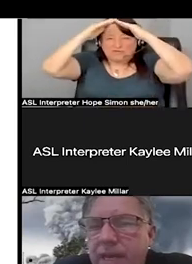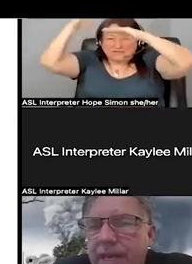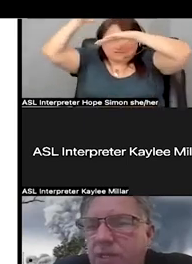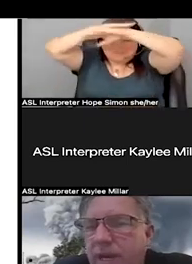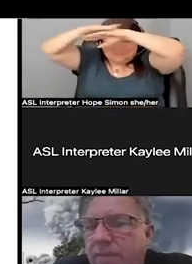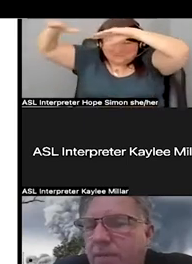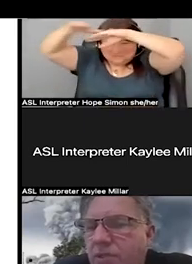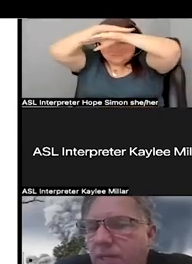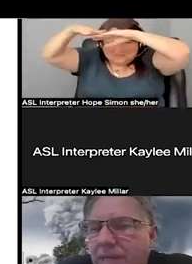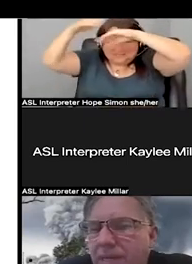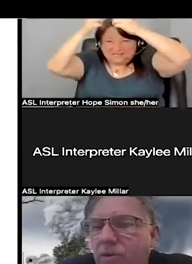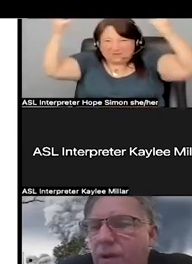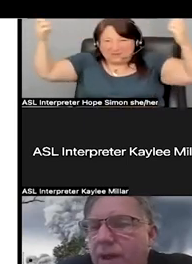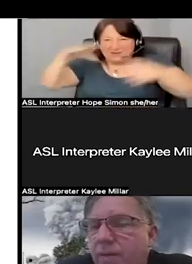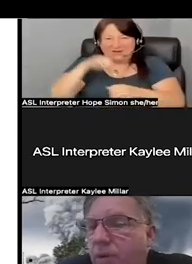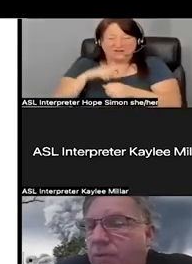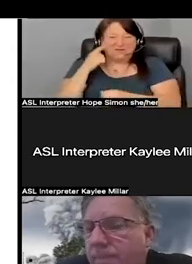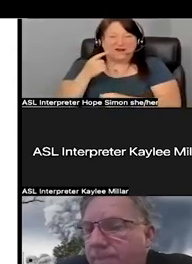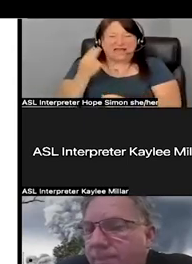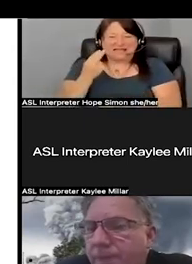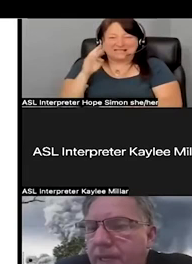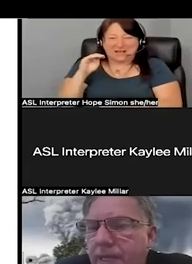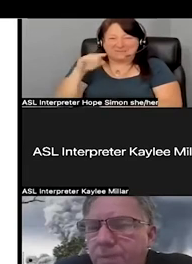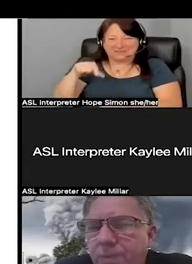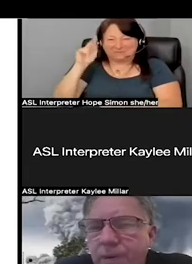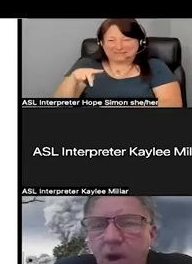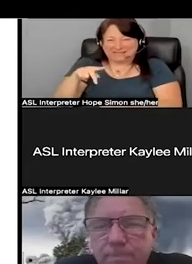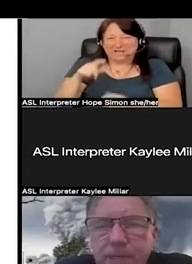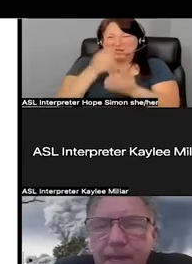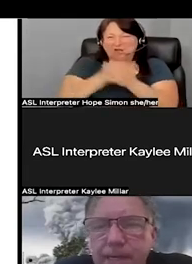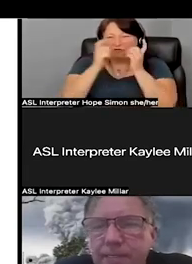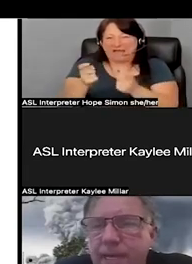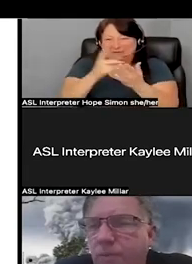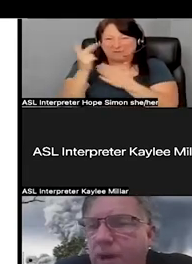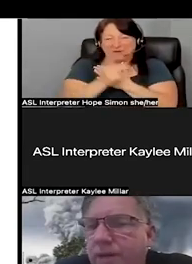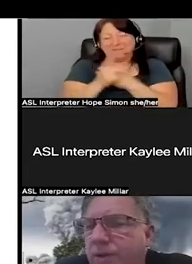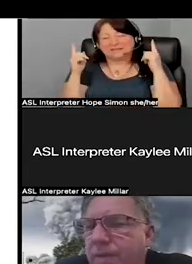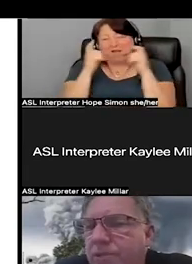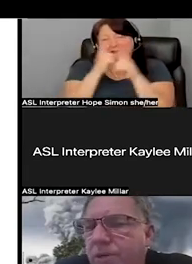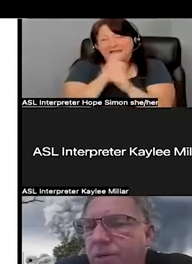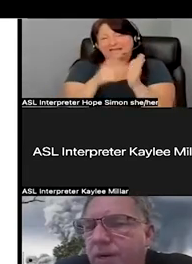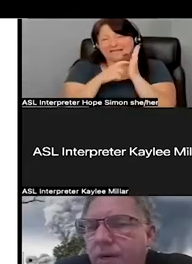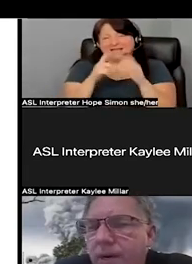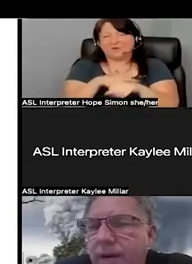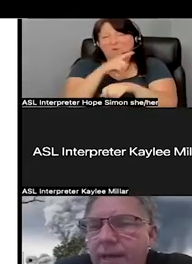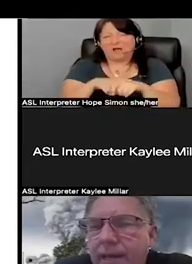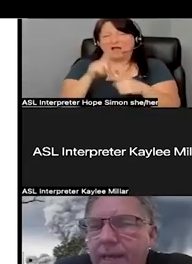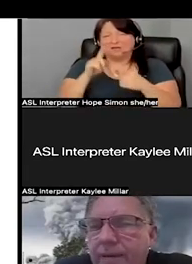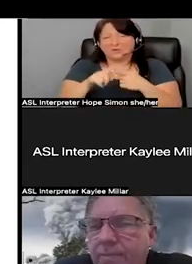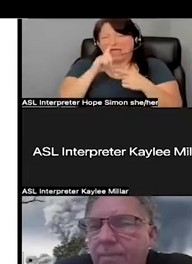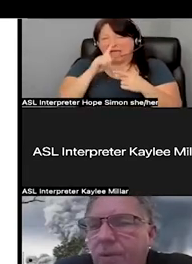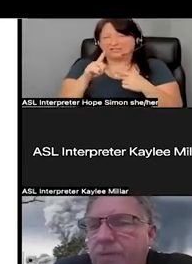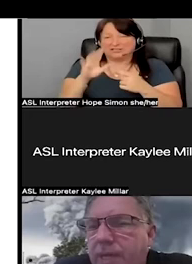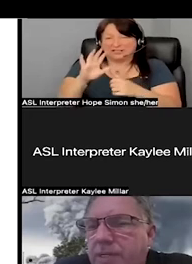the HMGP grant program. It's pretty complicated. It takes a while to administer.